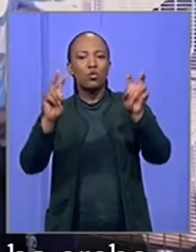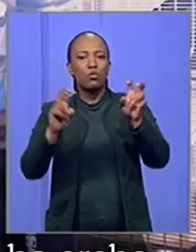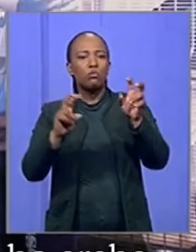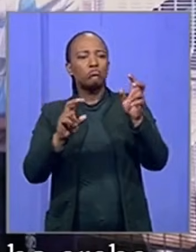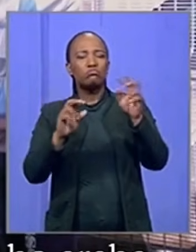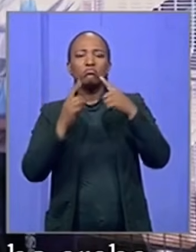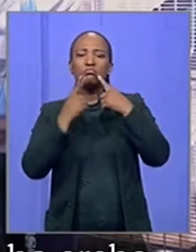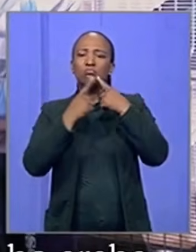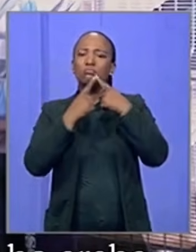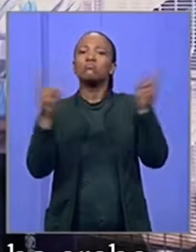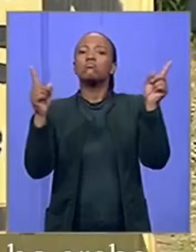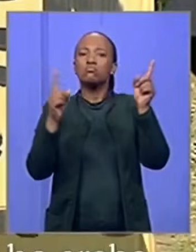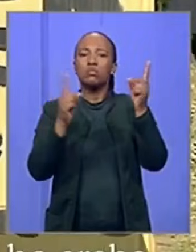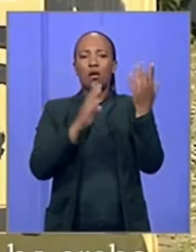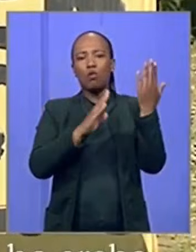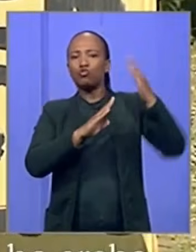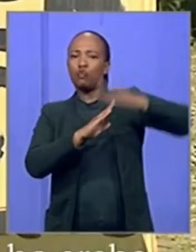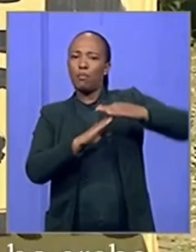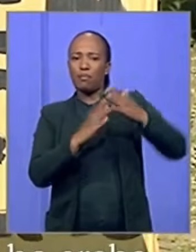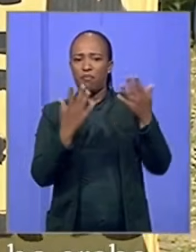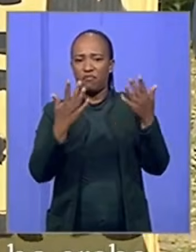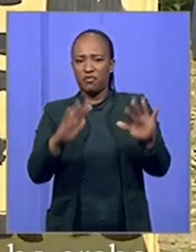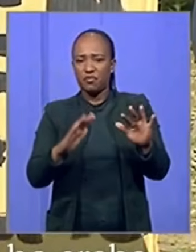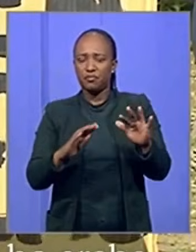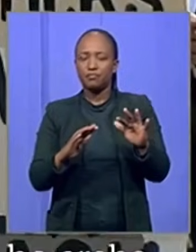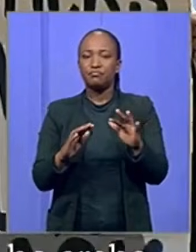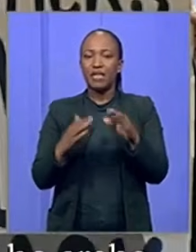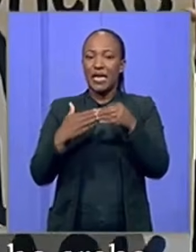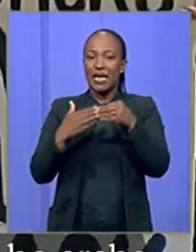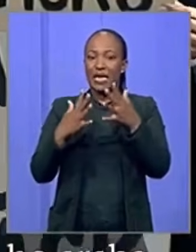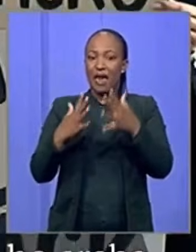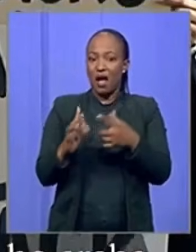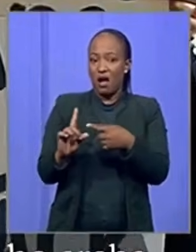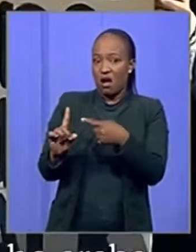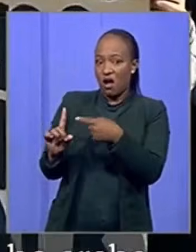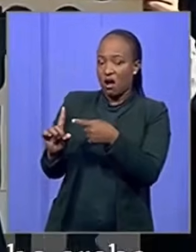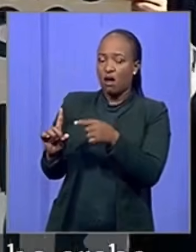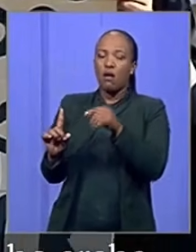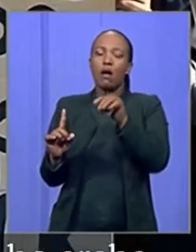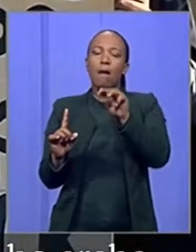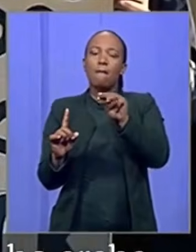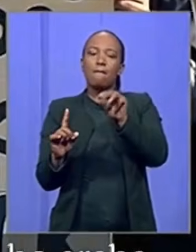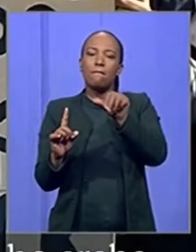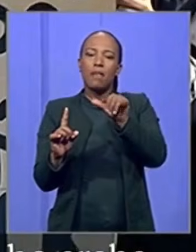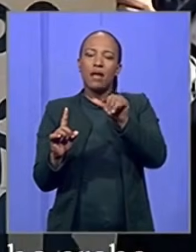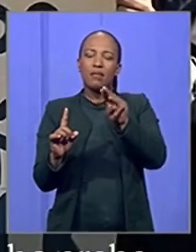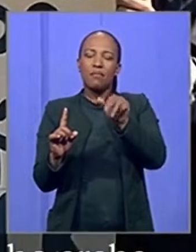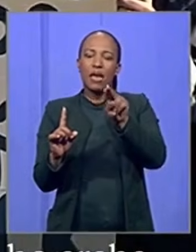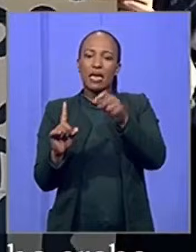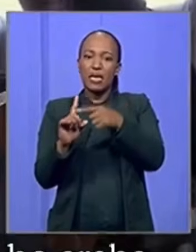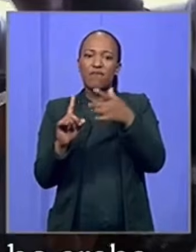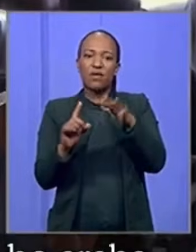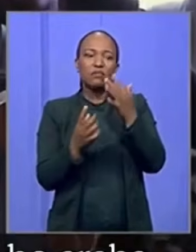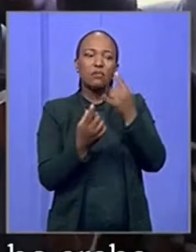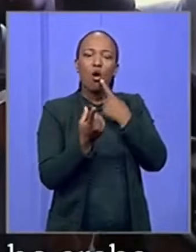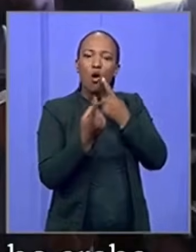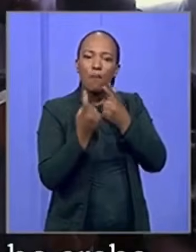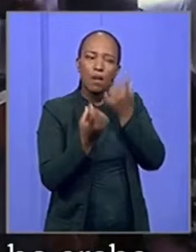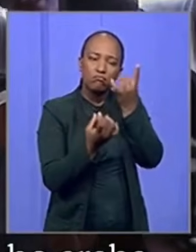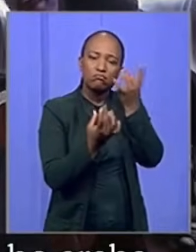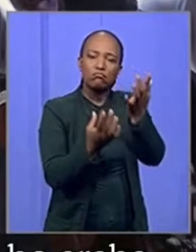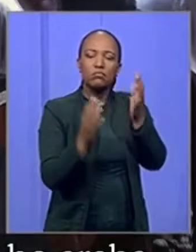there and put it on the rooftops. Moetapele wa Bossa Mmusi Maimane o hlahisitse dingongorego tsena lefapheng la thuto. There are a number